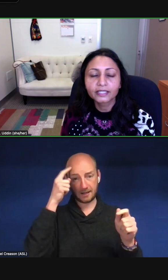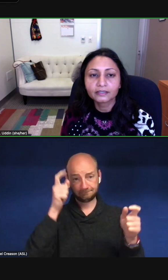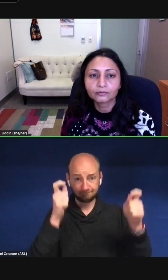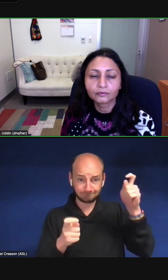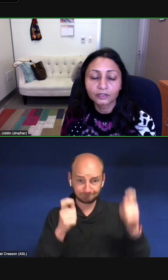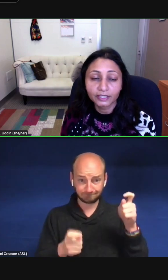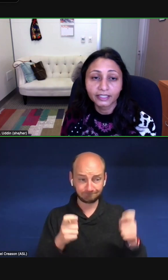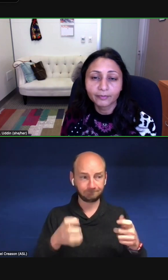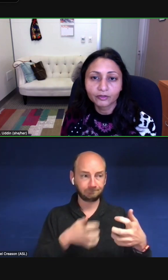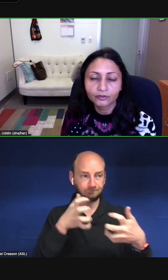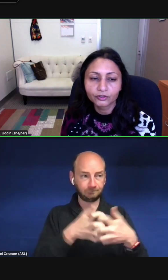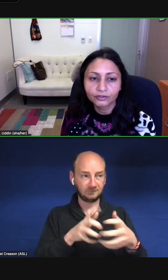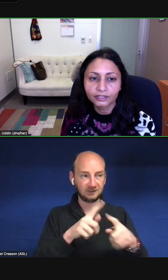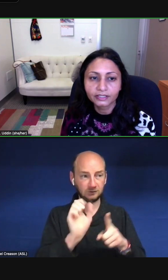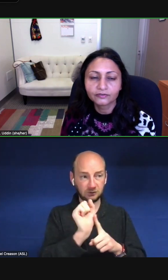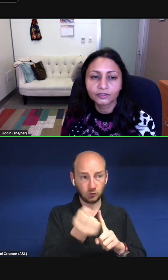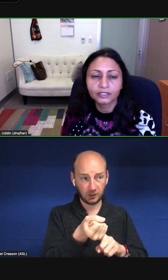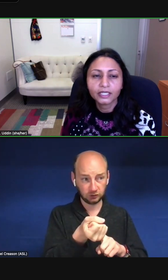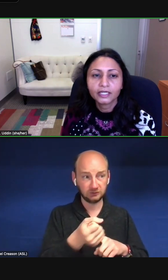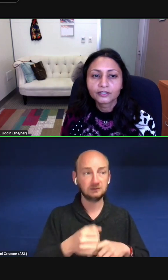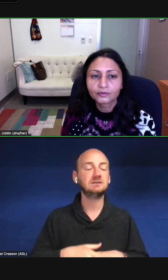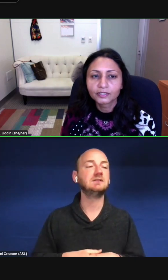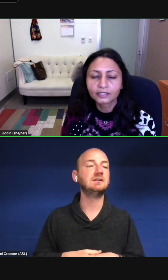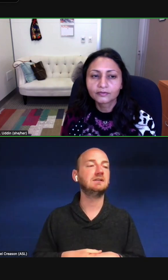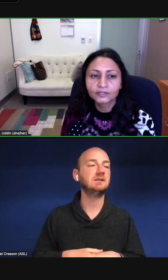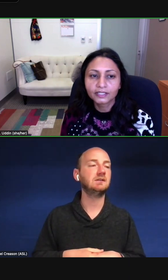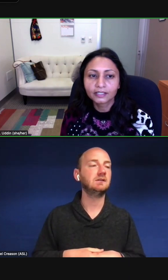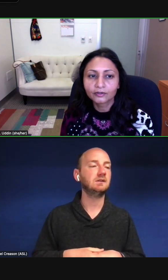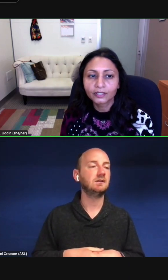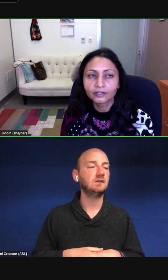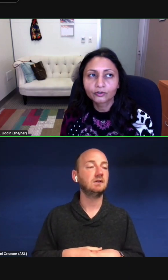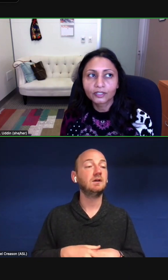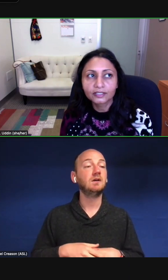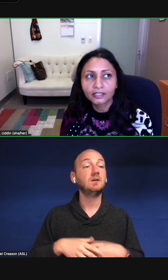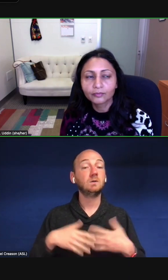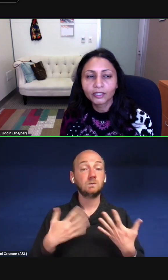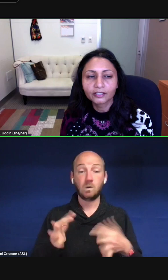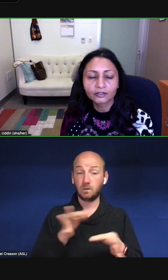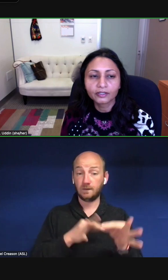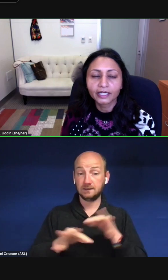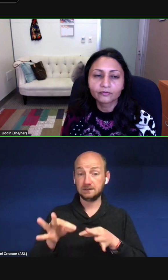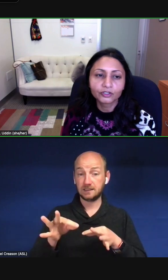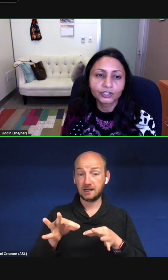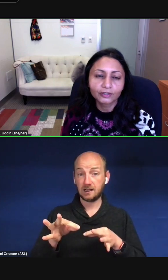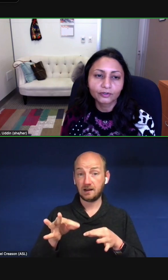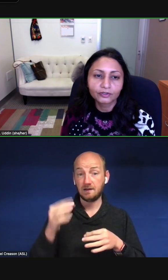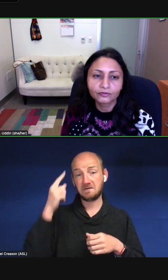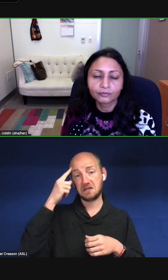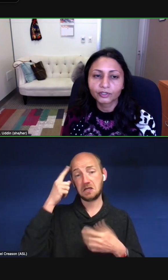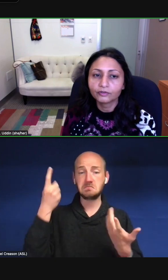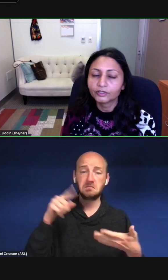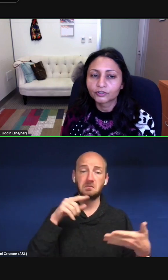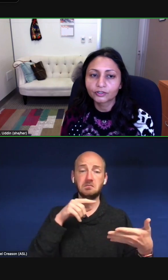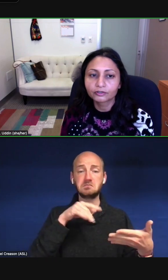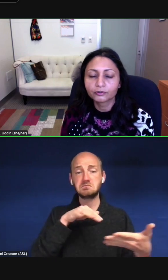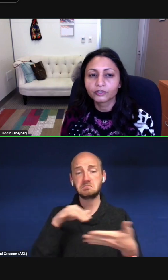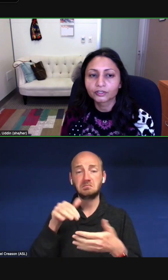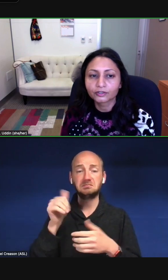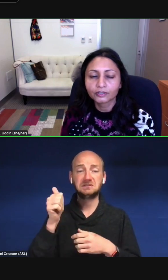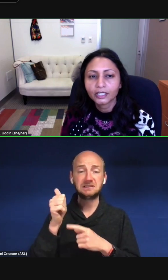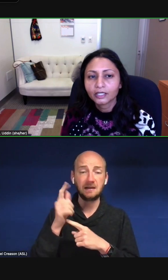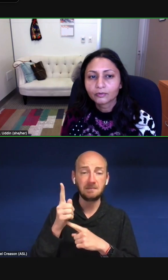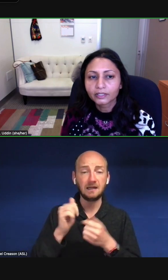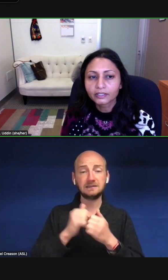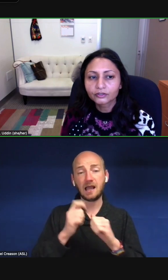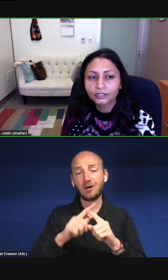for looking at dynamic functional connectivity. So instead of saying, okay, across 10 minutes on average, how are different brain regions talking to